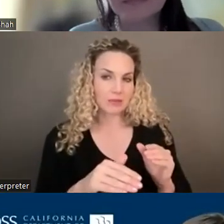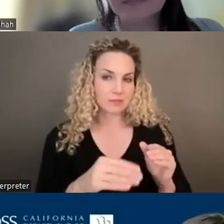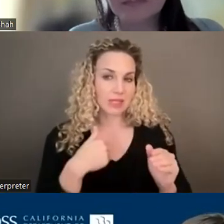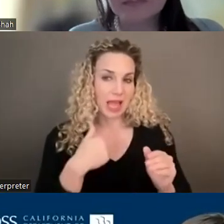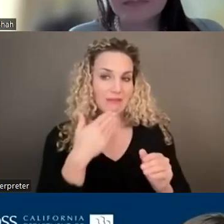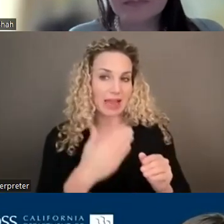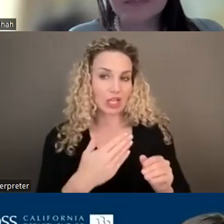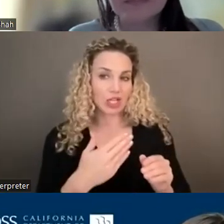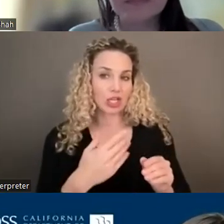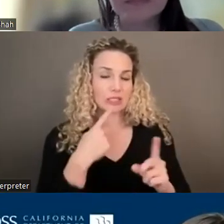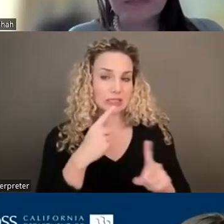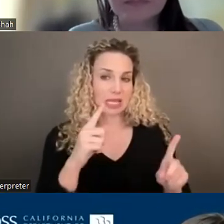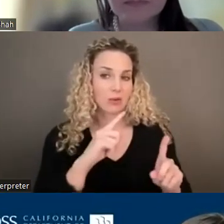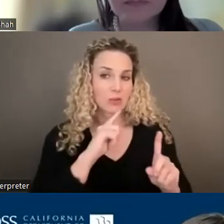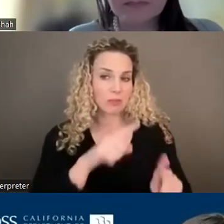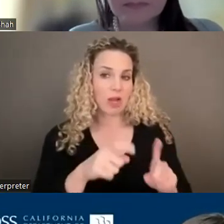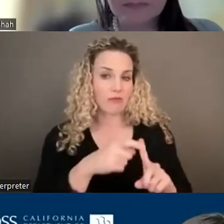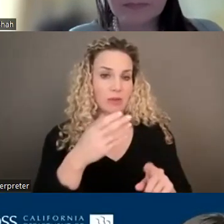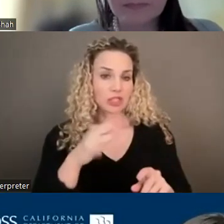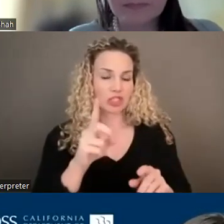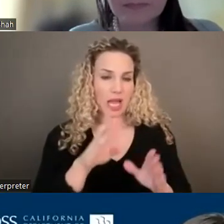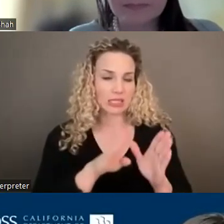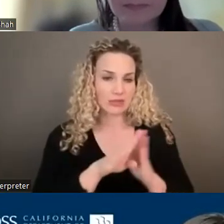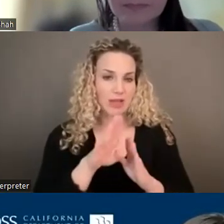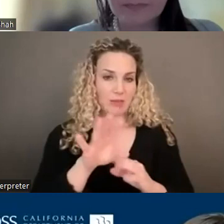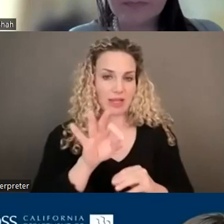success getting responses from is